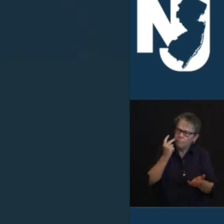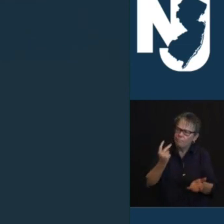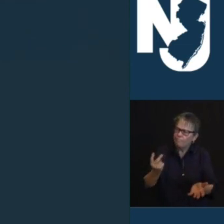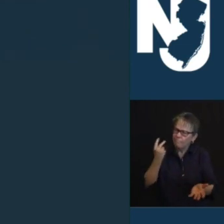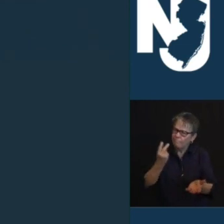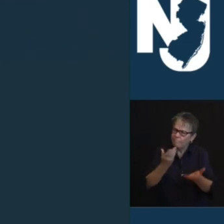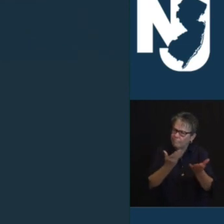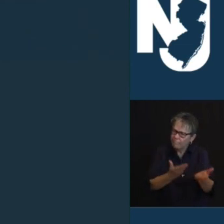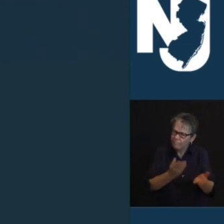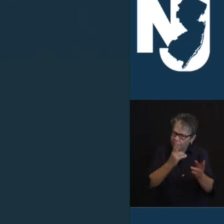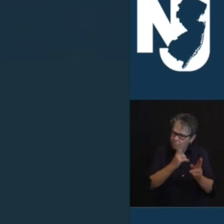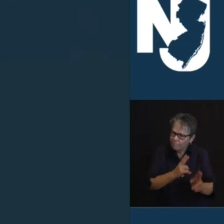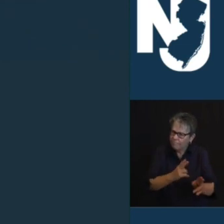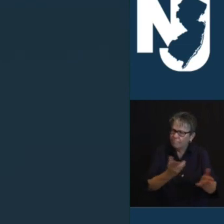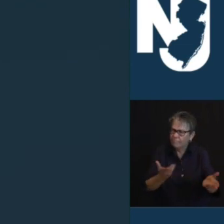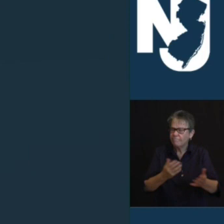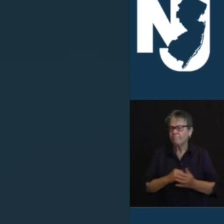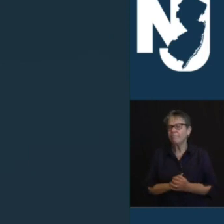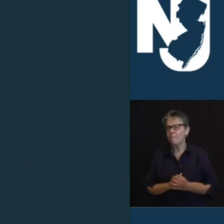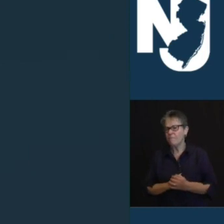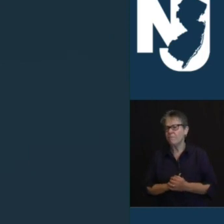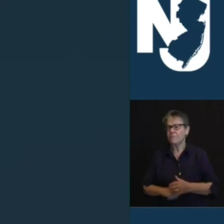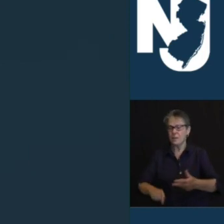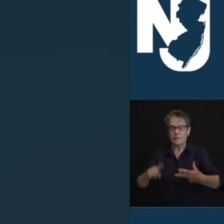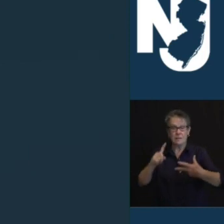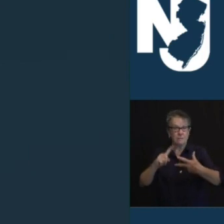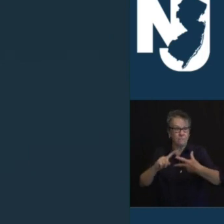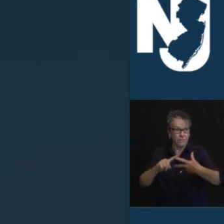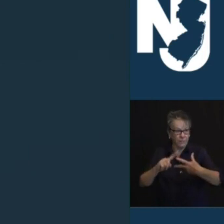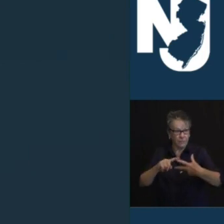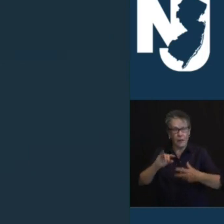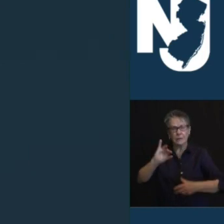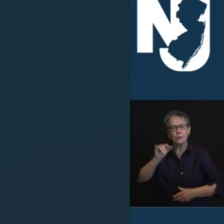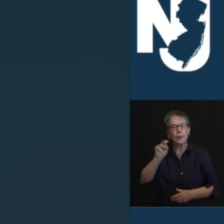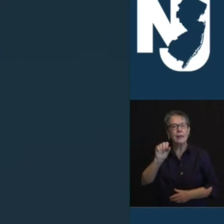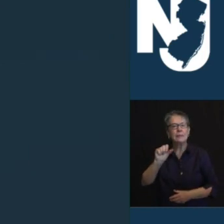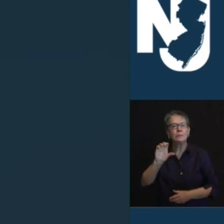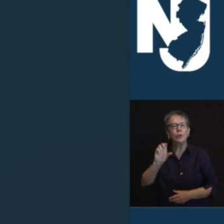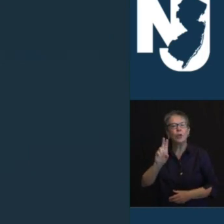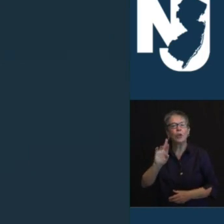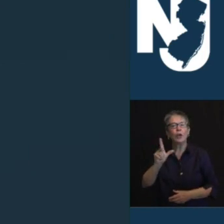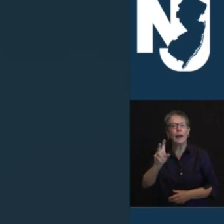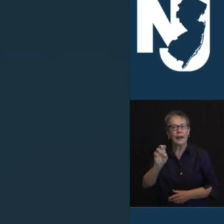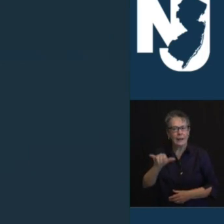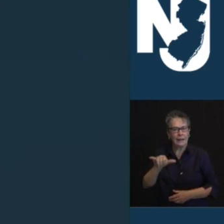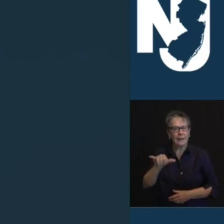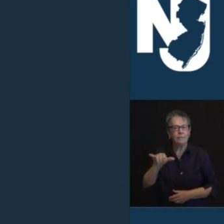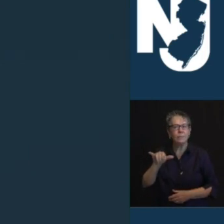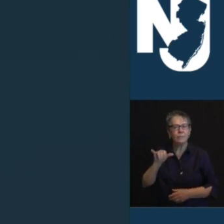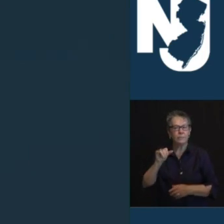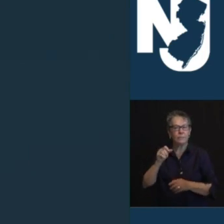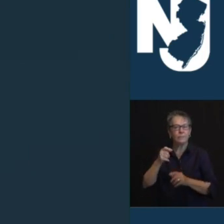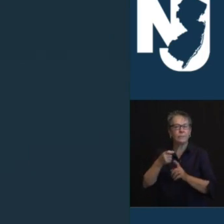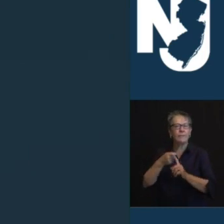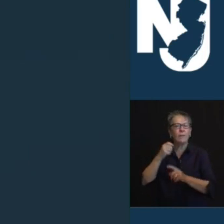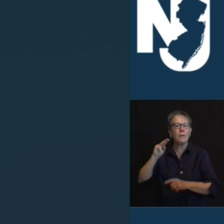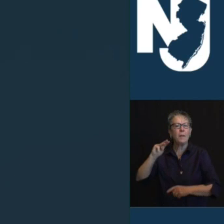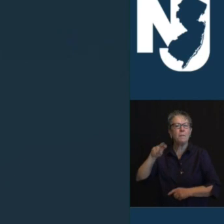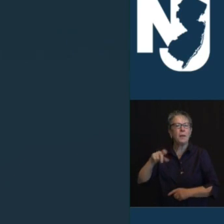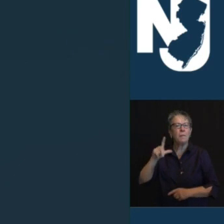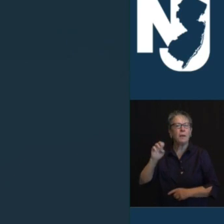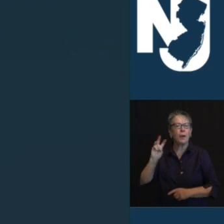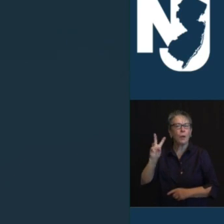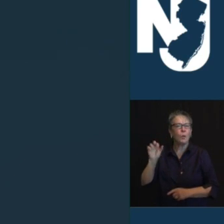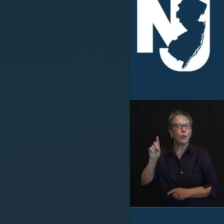family. Next, here is Maplewood's James Curley, I believe Irish.